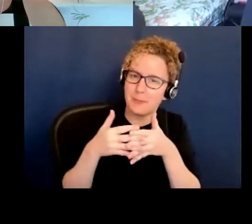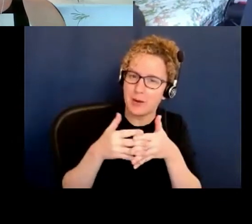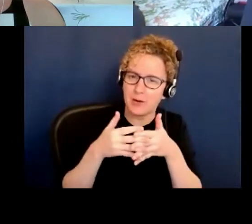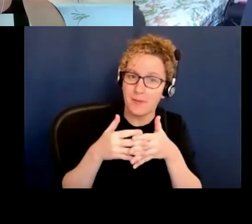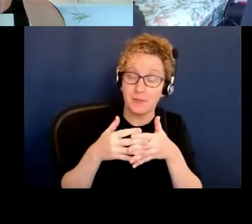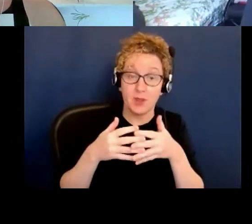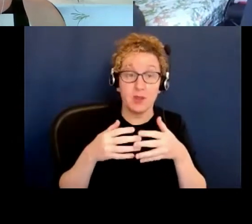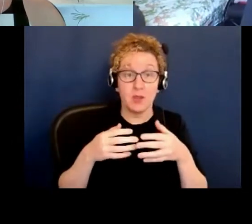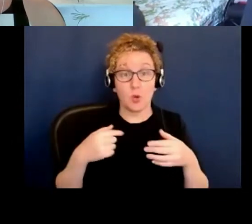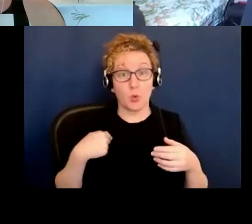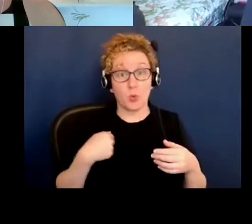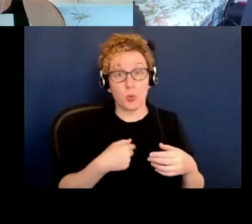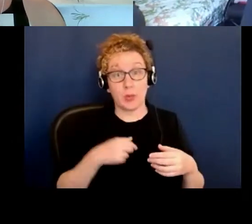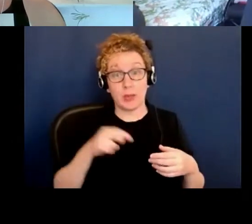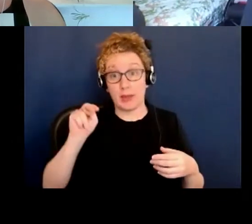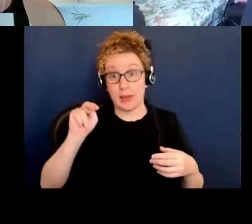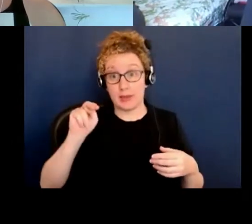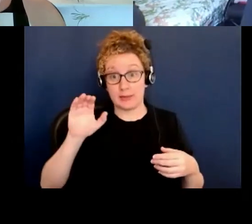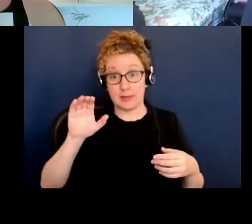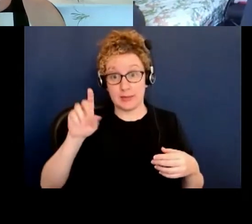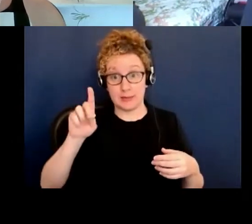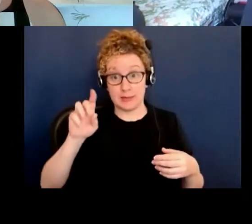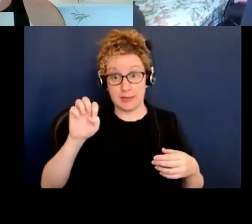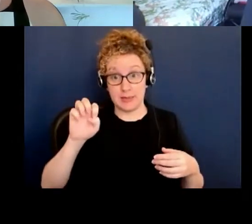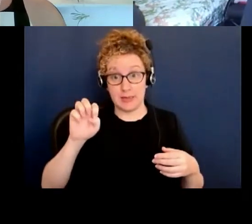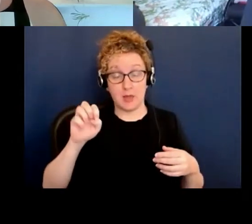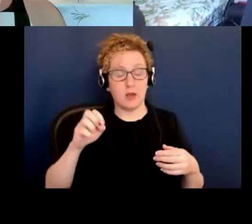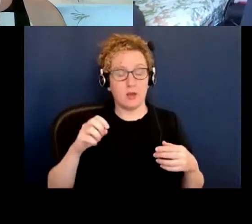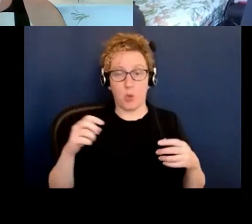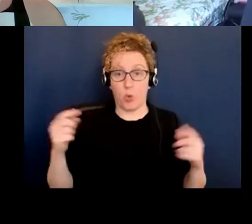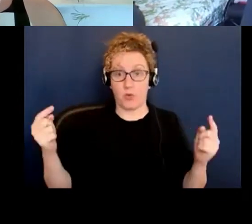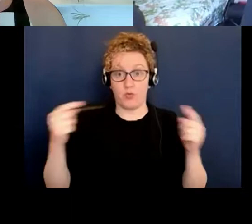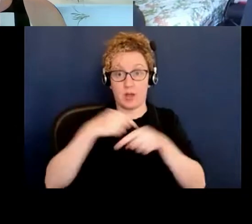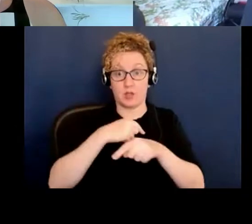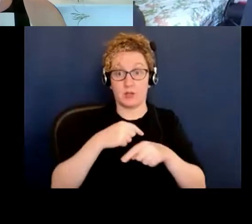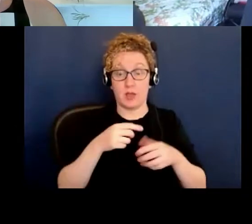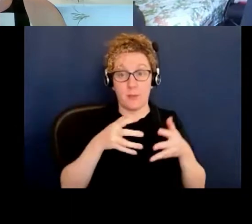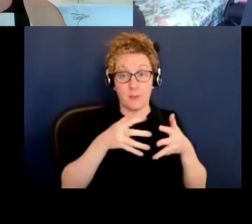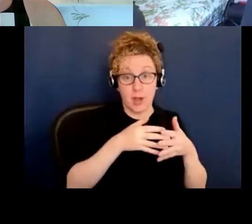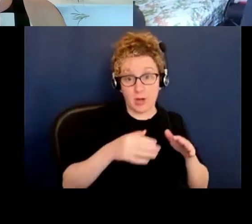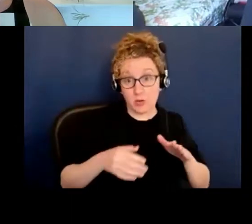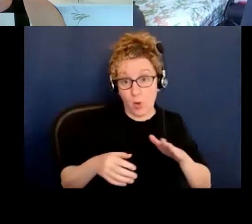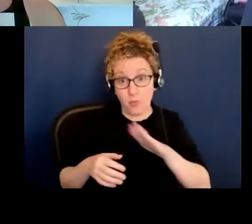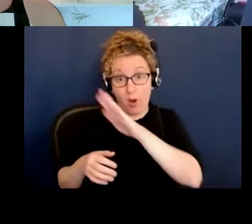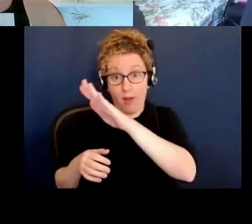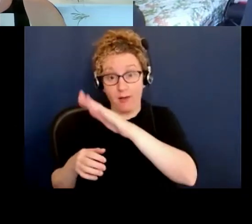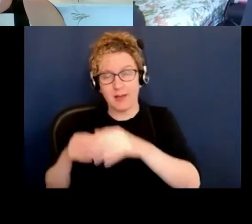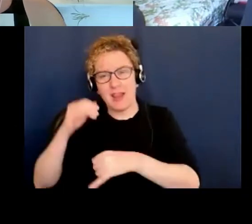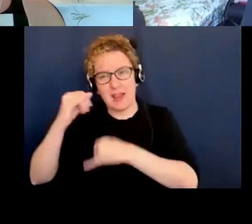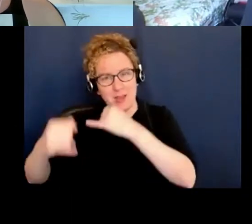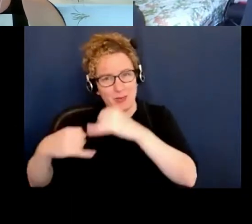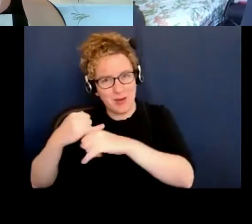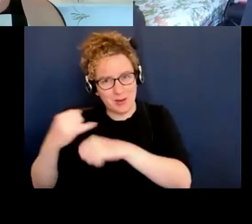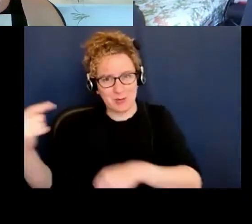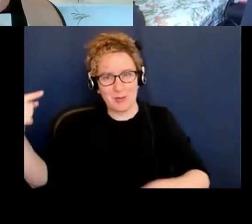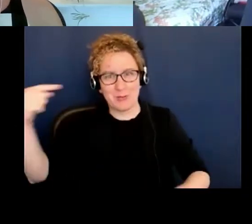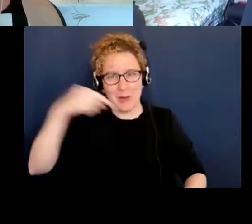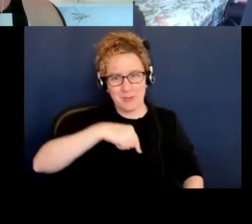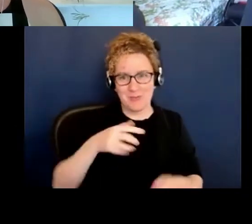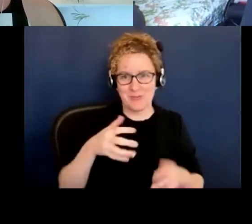Americans with disabilities as well as international participants with disabilities, and promoting international exchange both